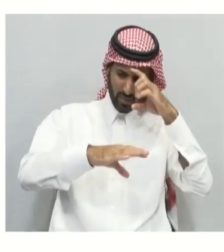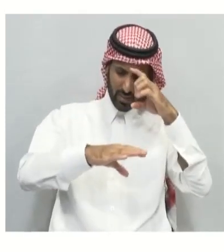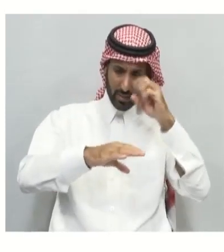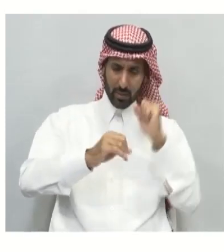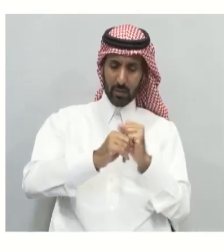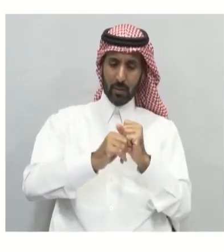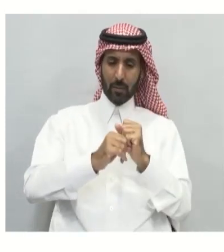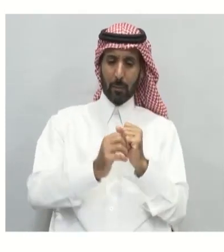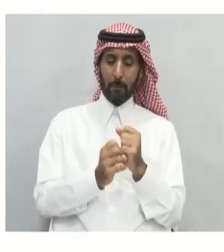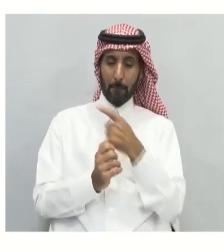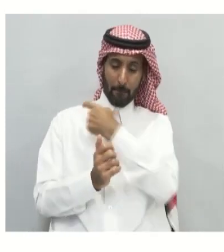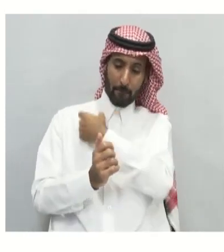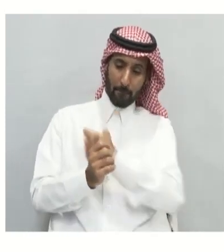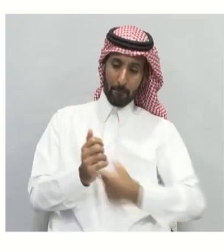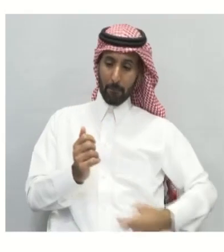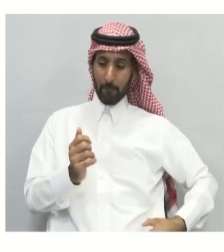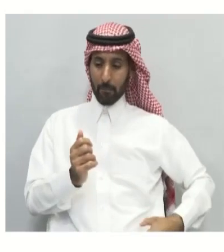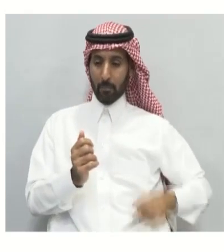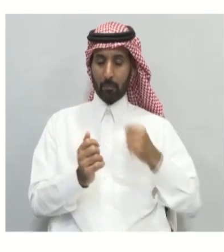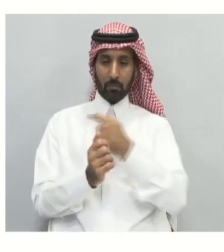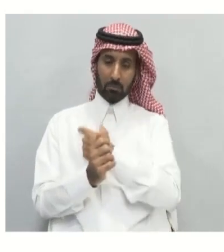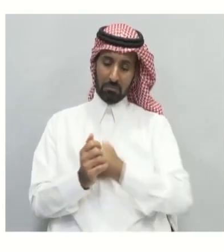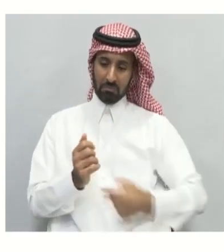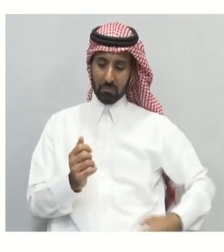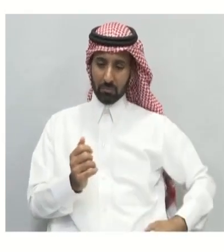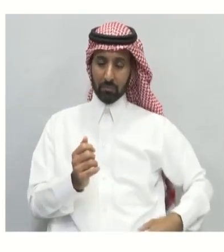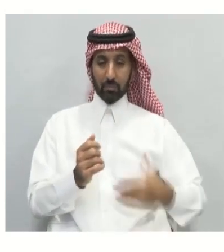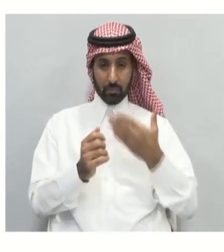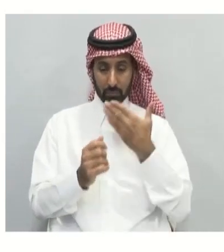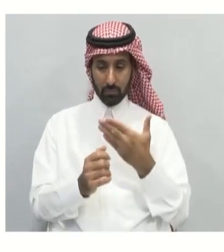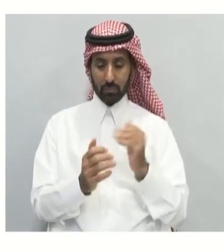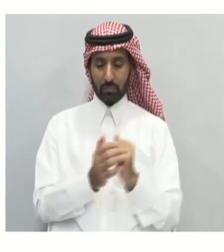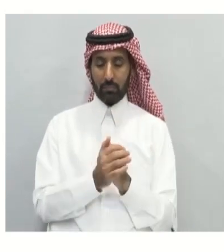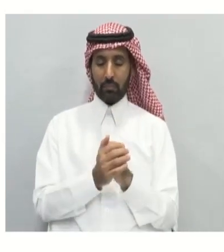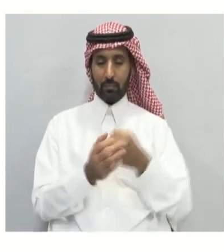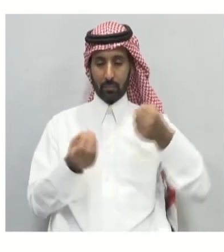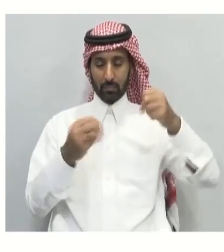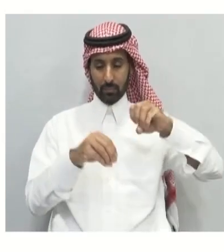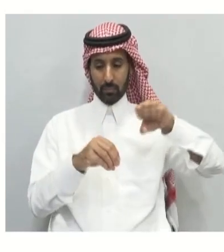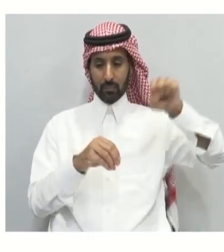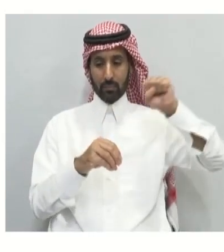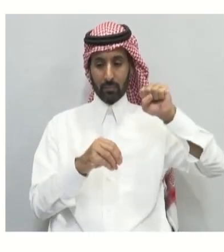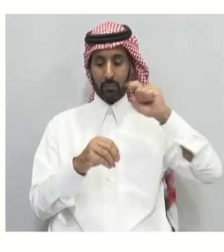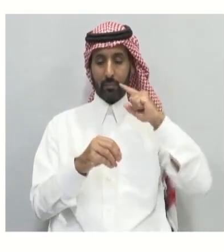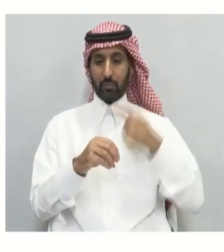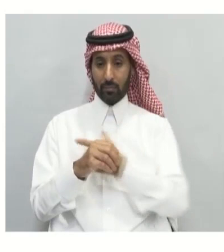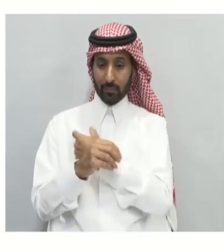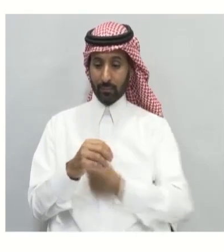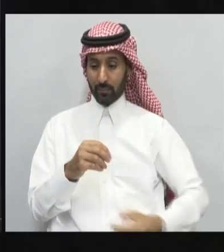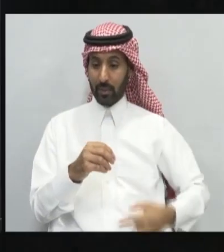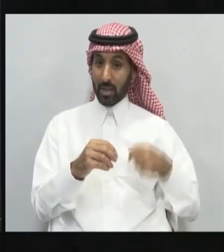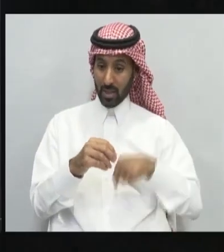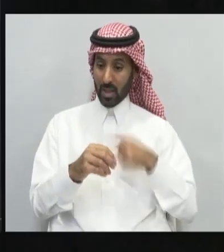is fortunately wearing, here, do we use is? He is, now he is sick.